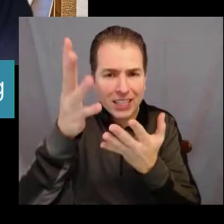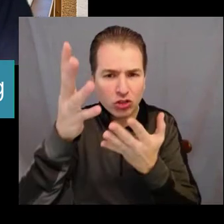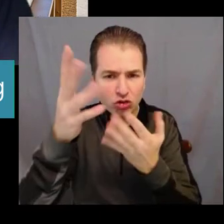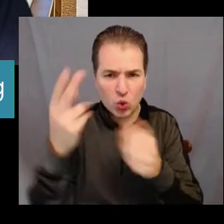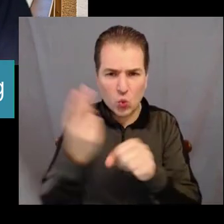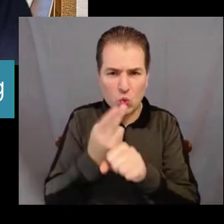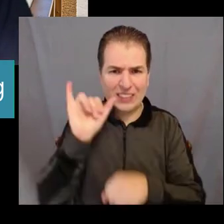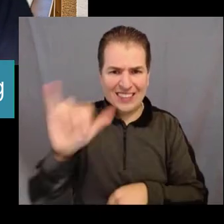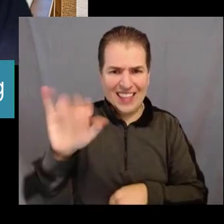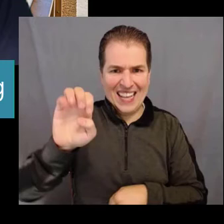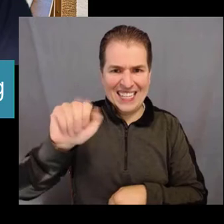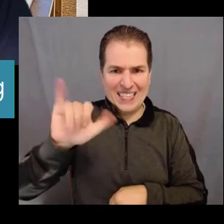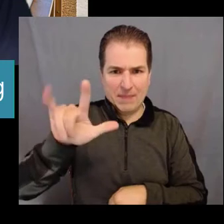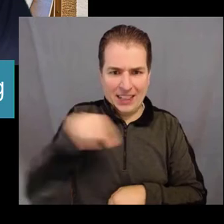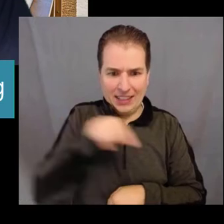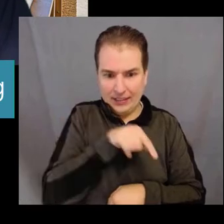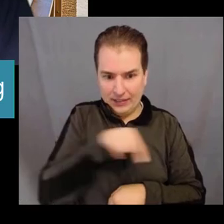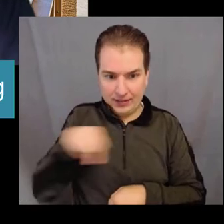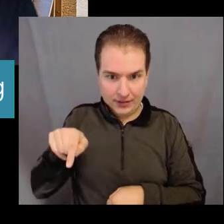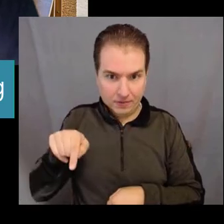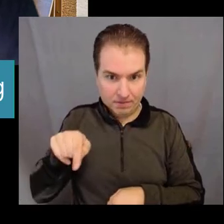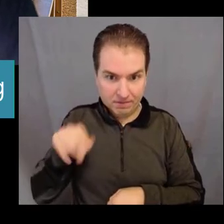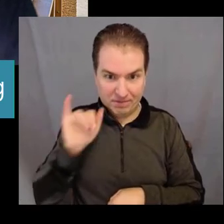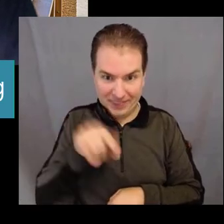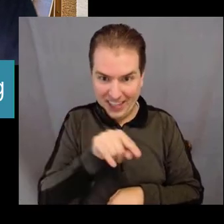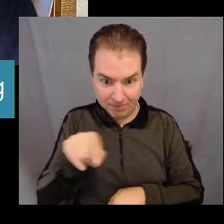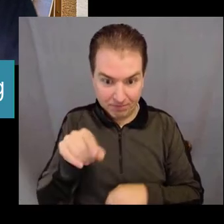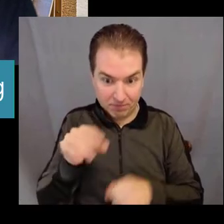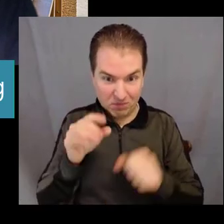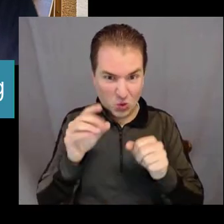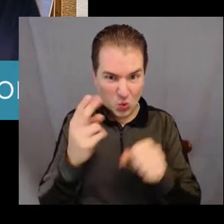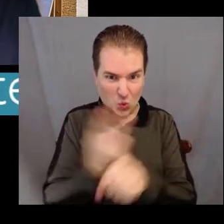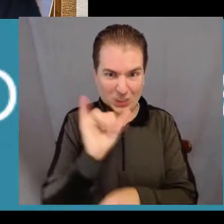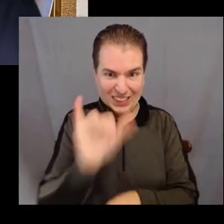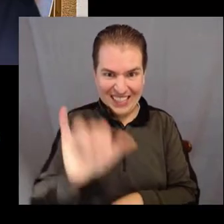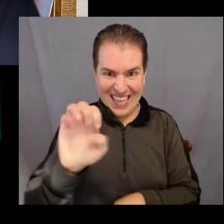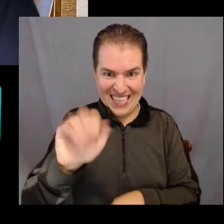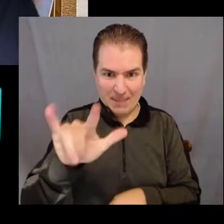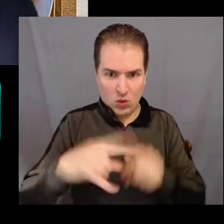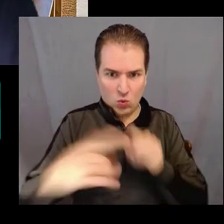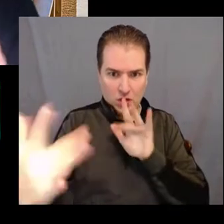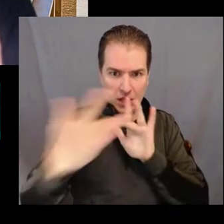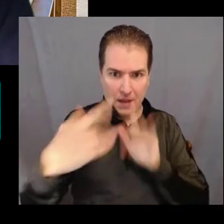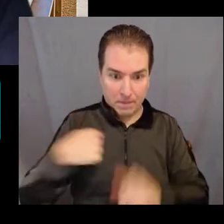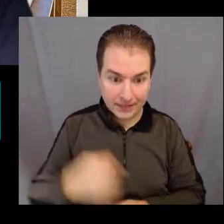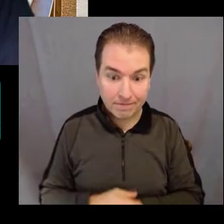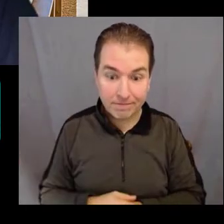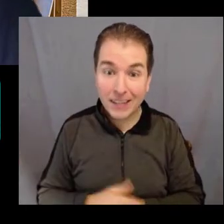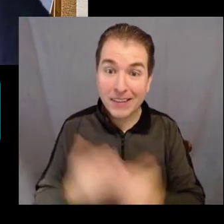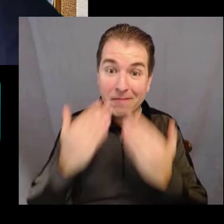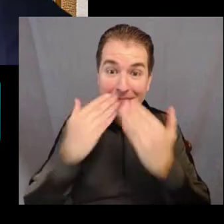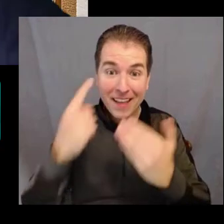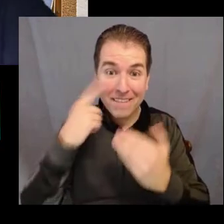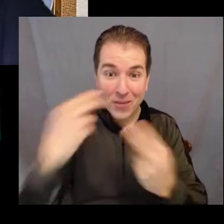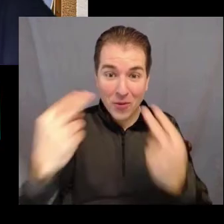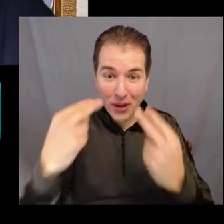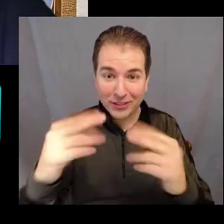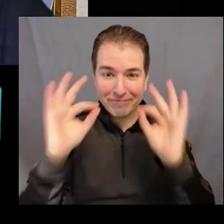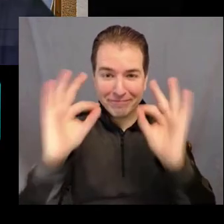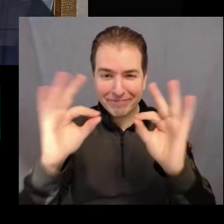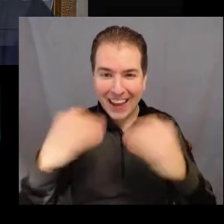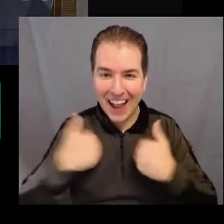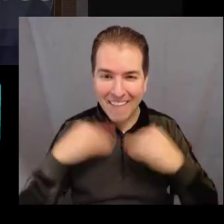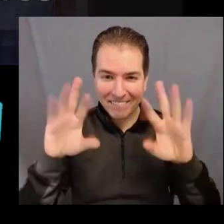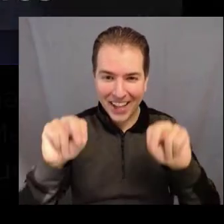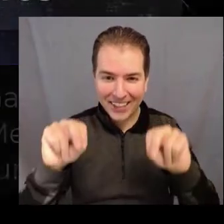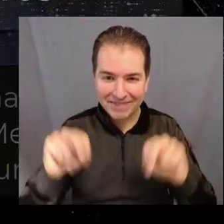here. Yep, that's where it is. I always have to check because I can never tell whether it's going to show up or not. Thank you for watching.